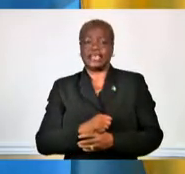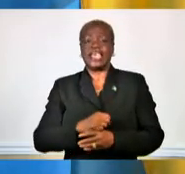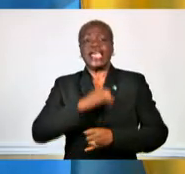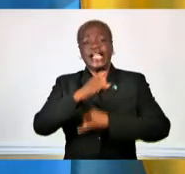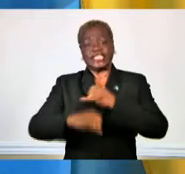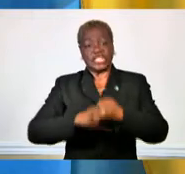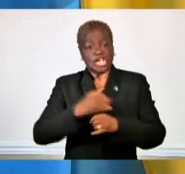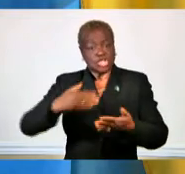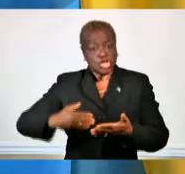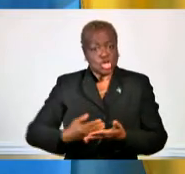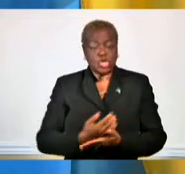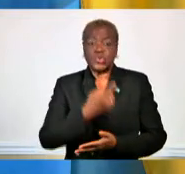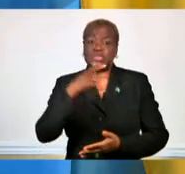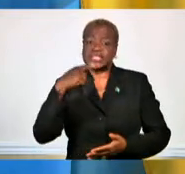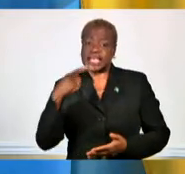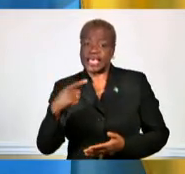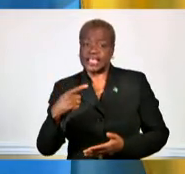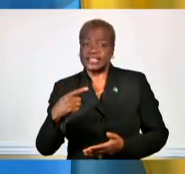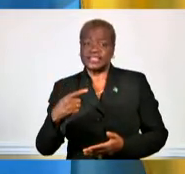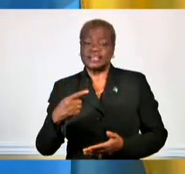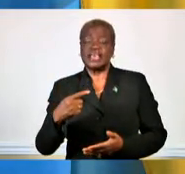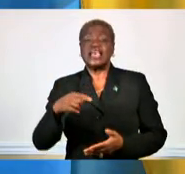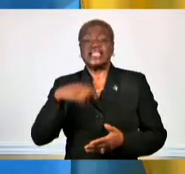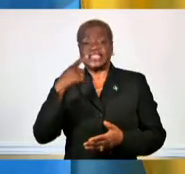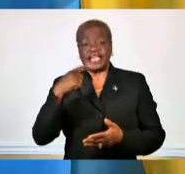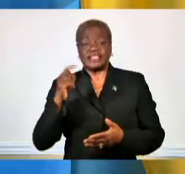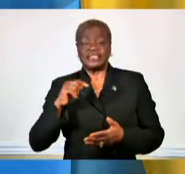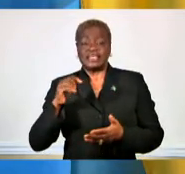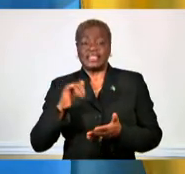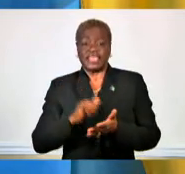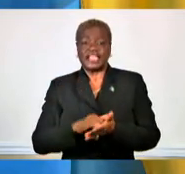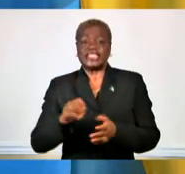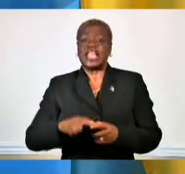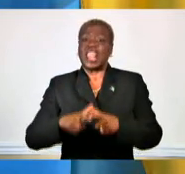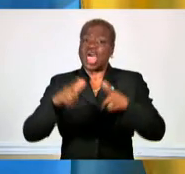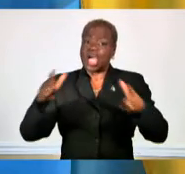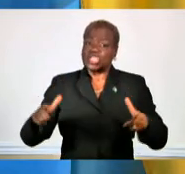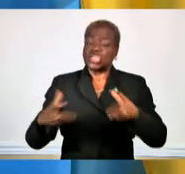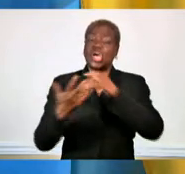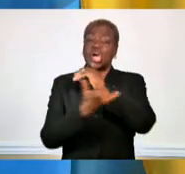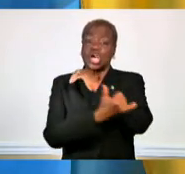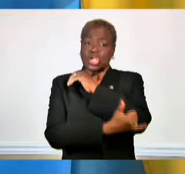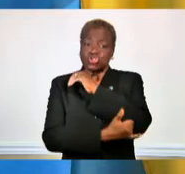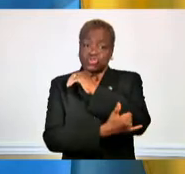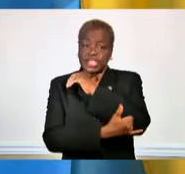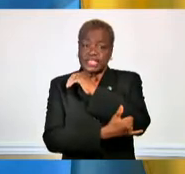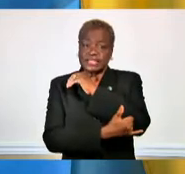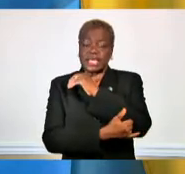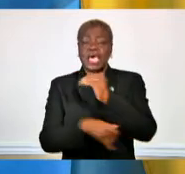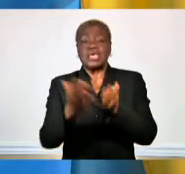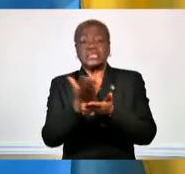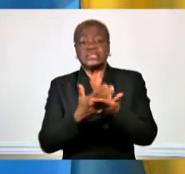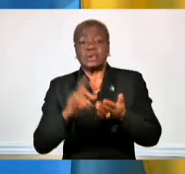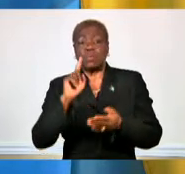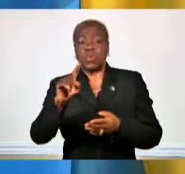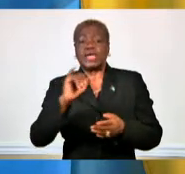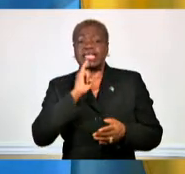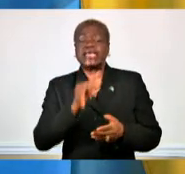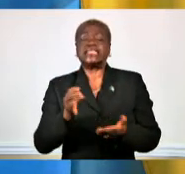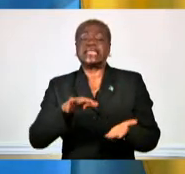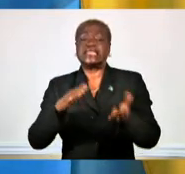International news reports indicate that in larger countries, someone is dying